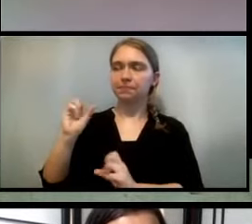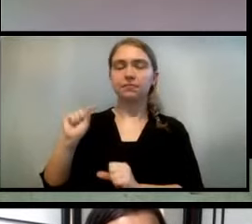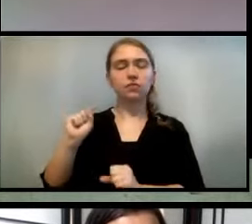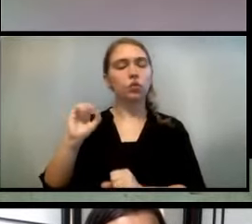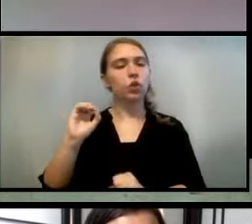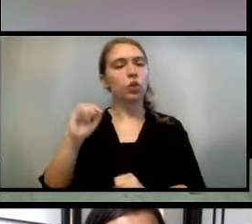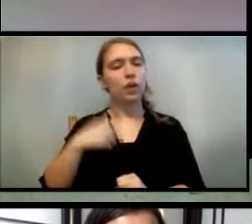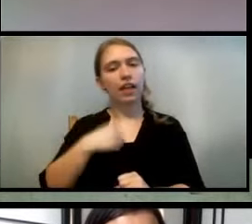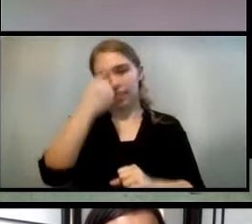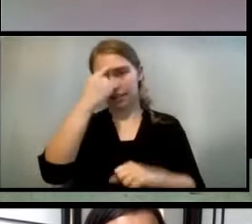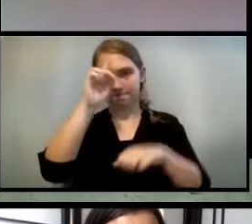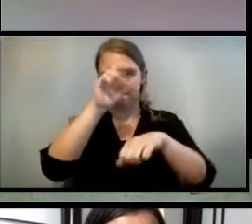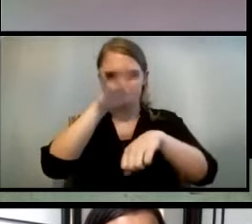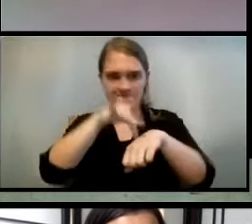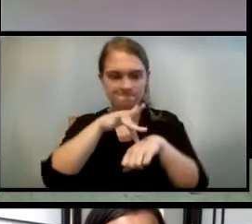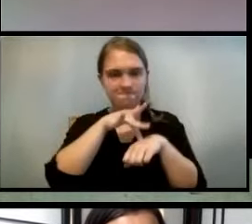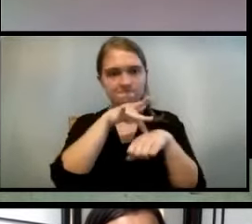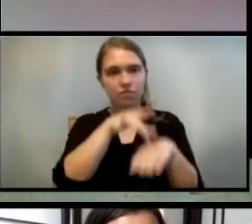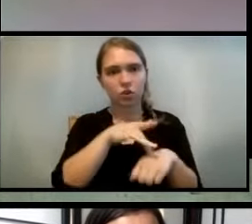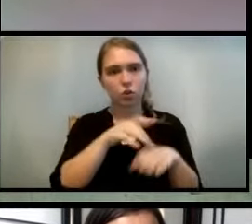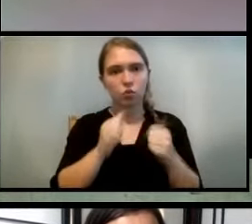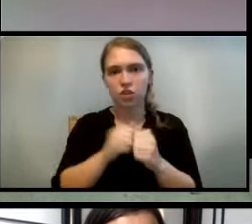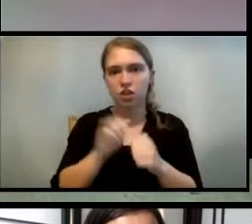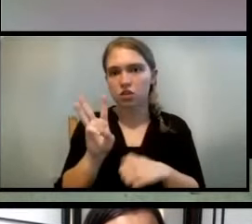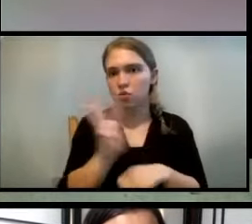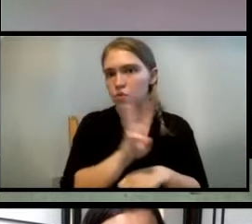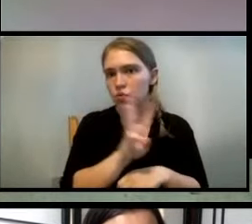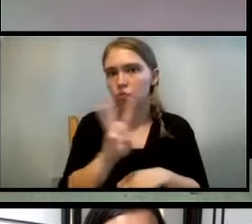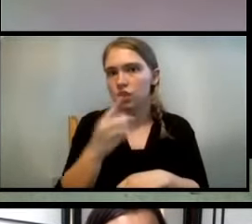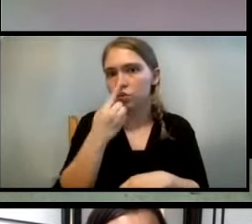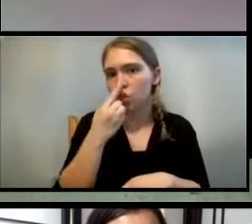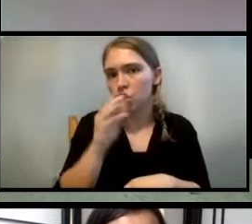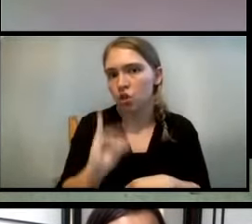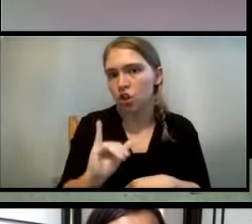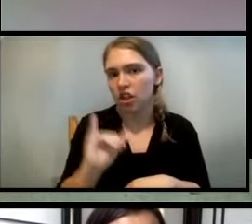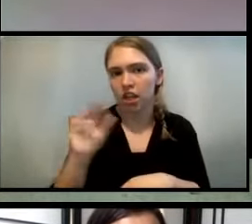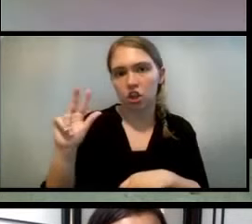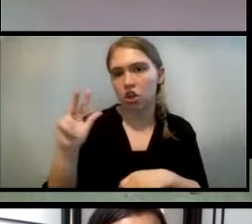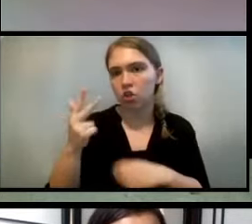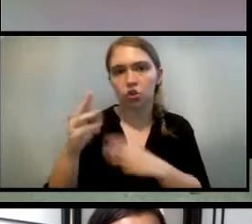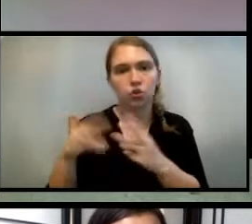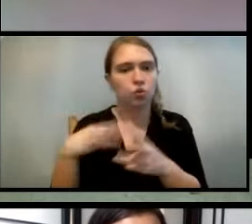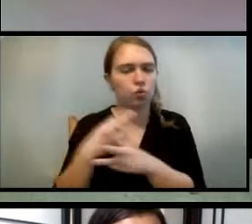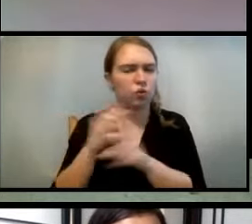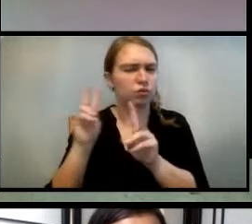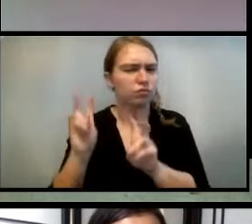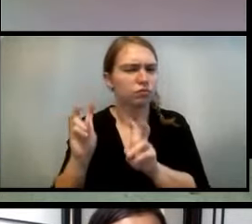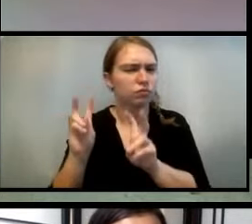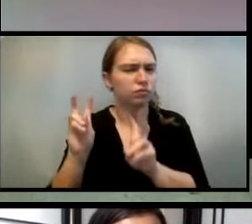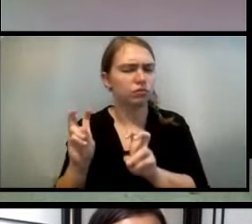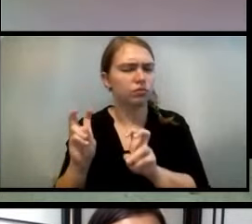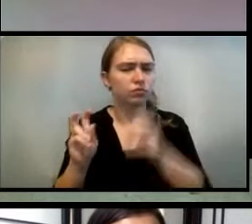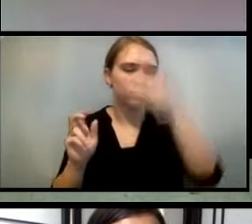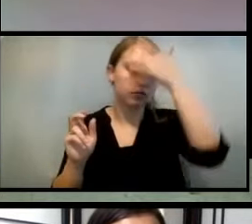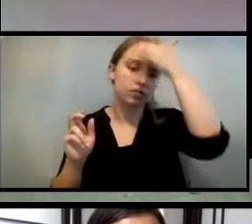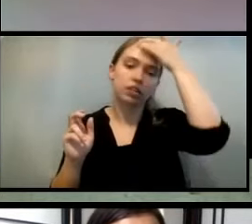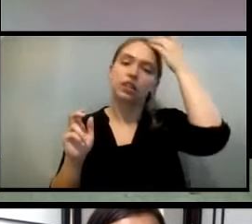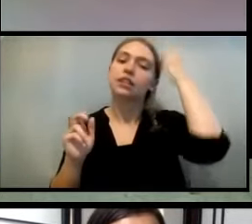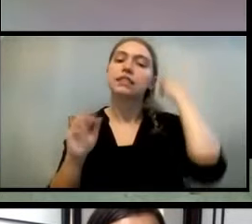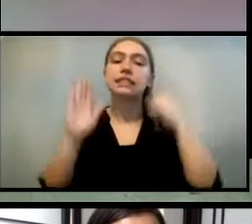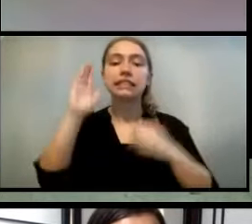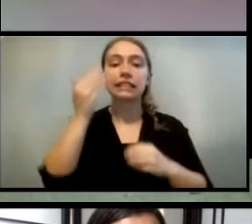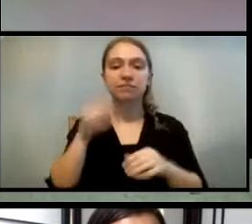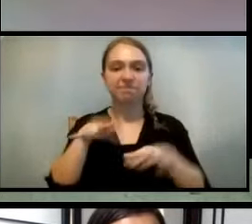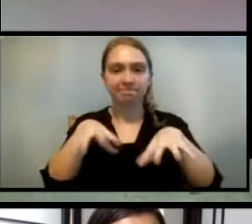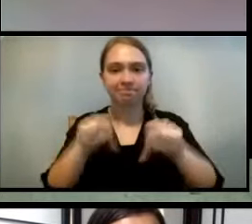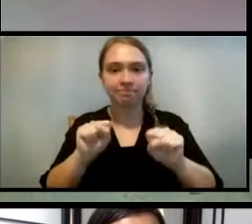preoccupation with the West is going to look like the third world kind of can take over. But when you're